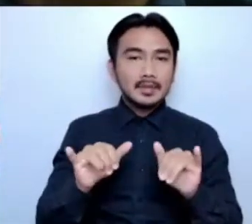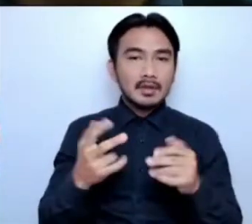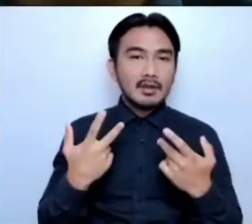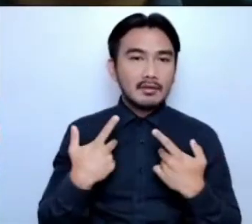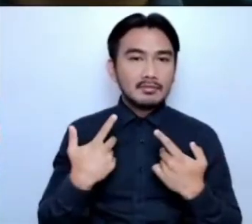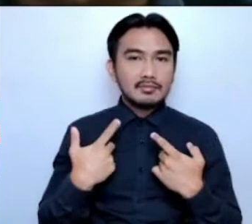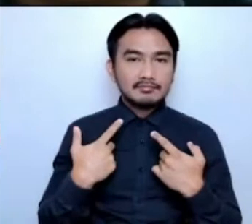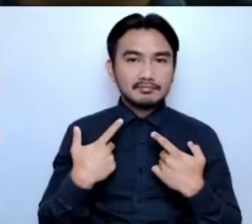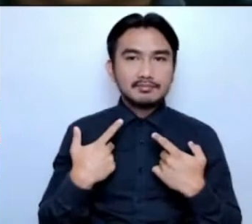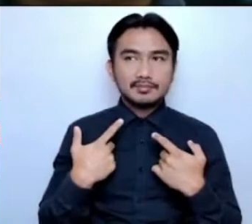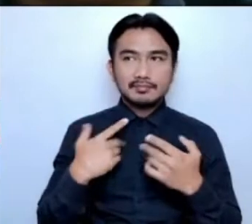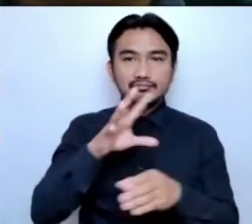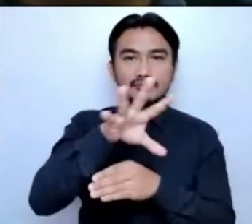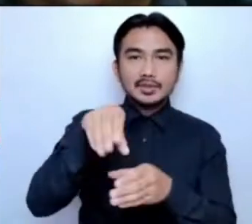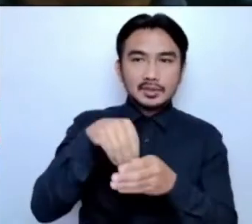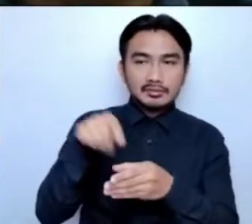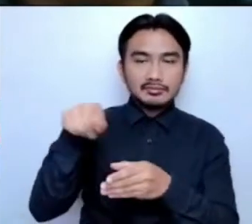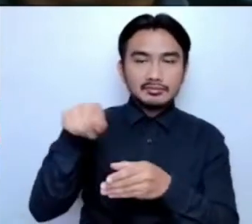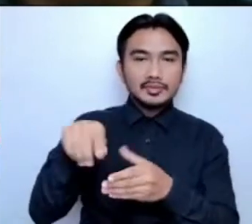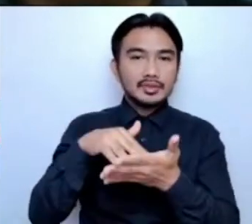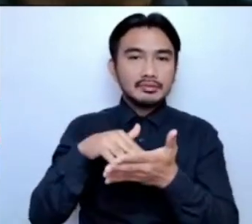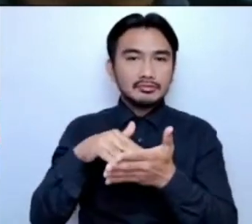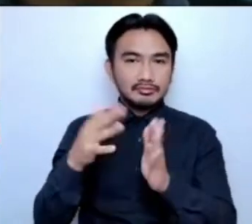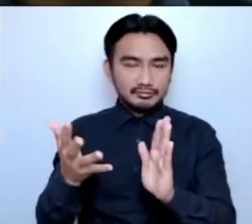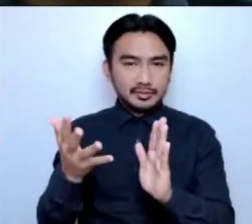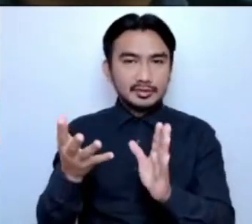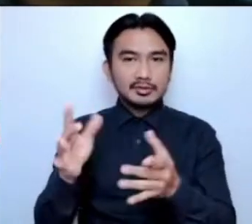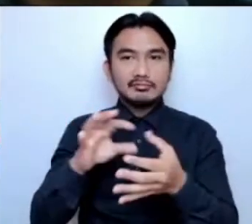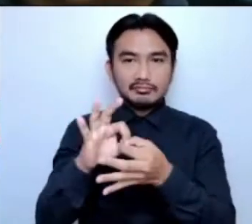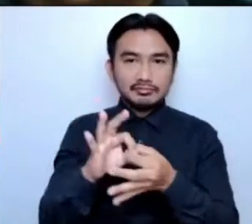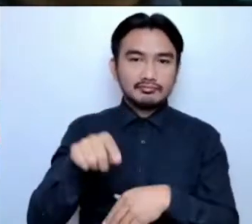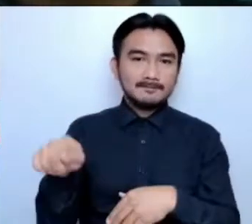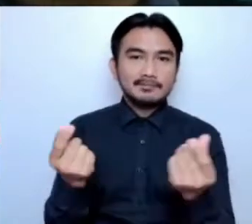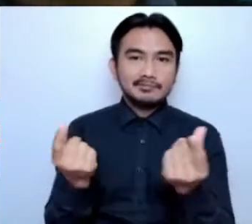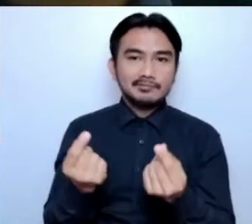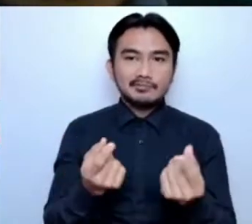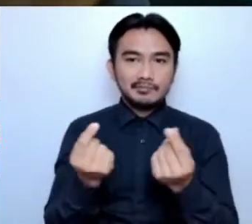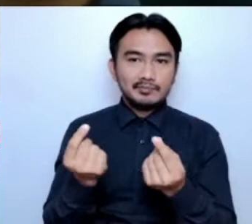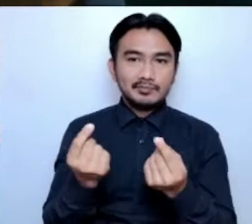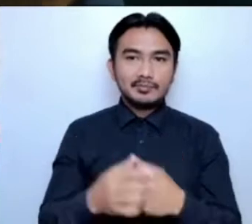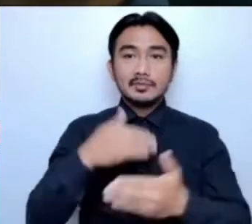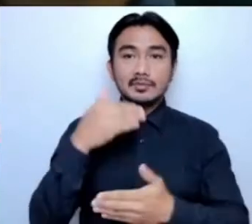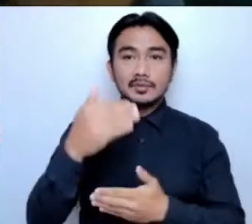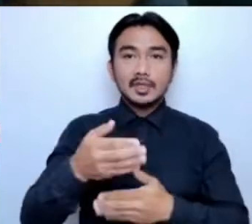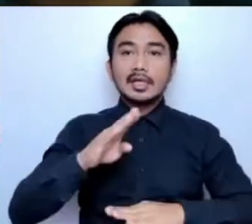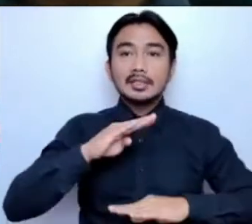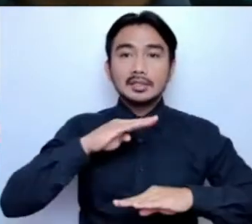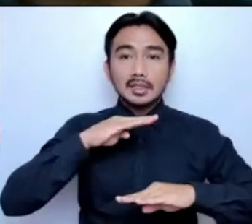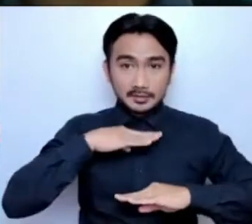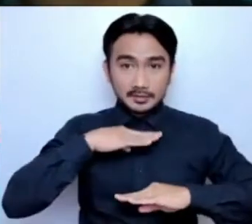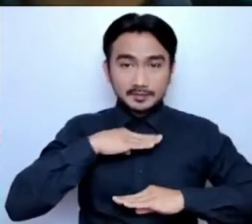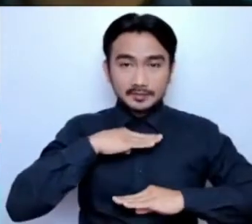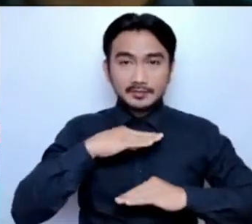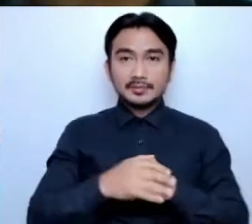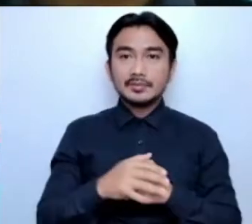our learners to participate, cooperate, and or collaborate in continued learning. For satisfactory, just a single